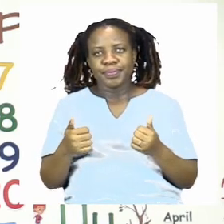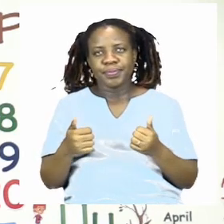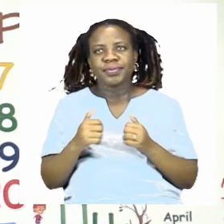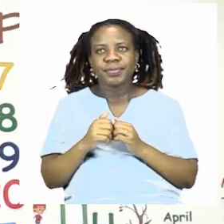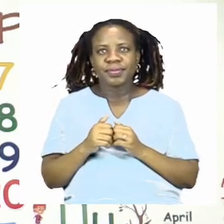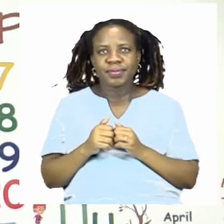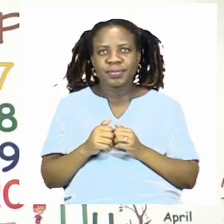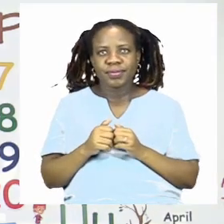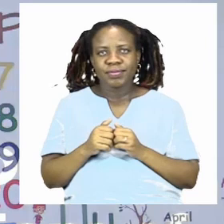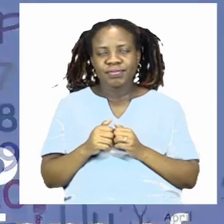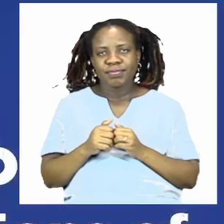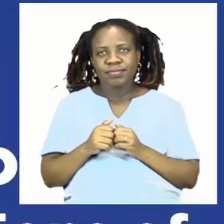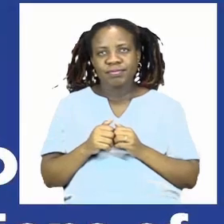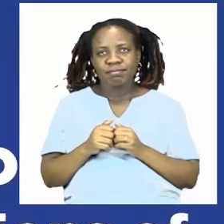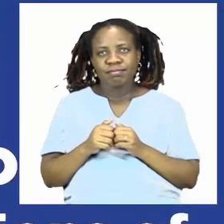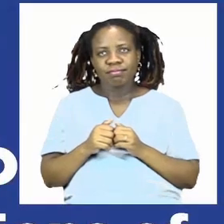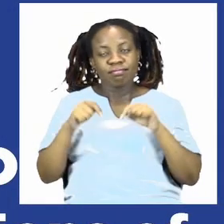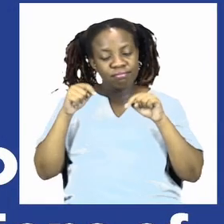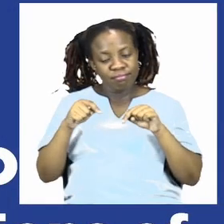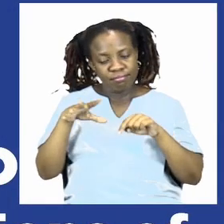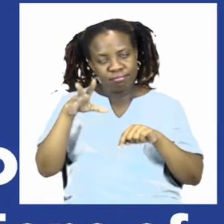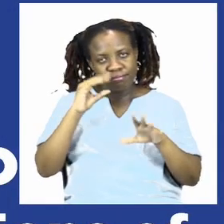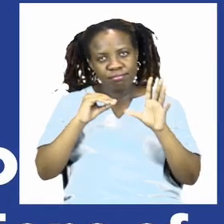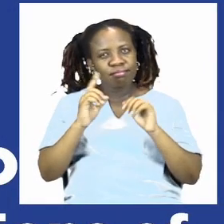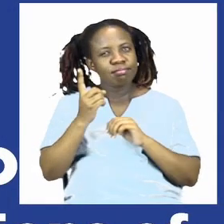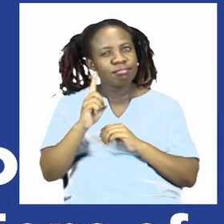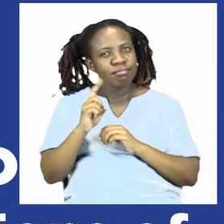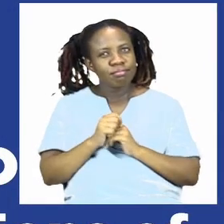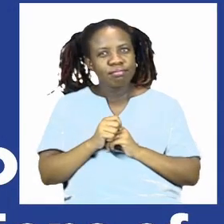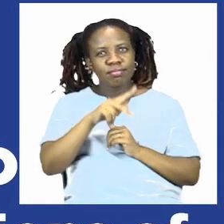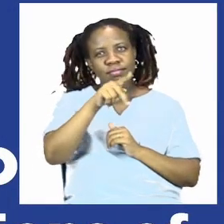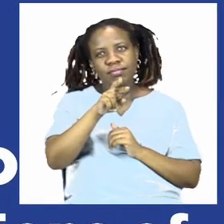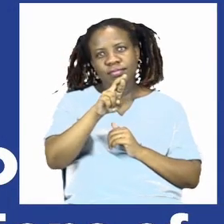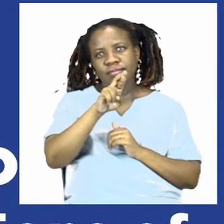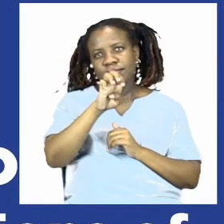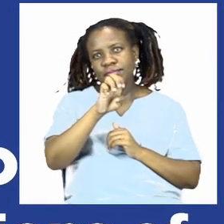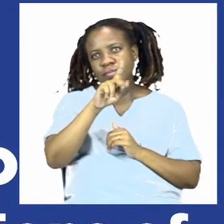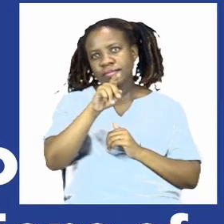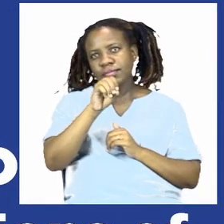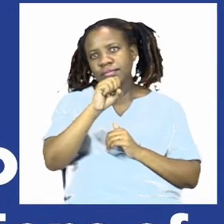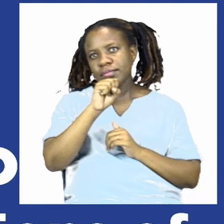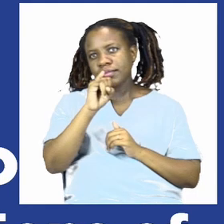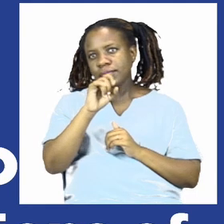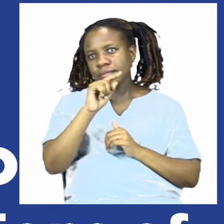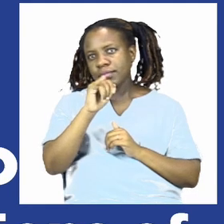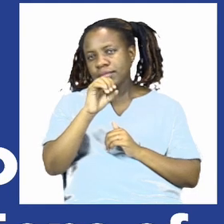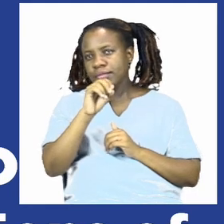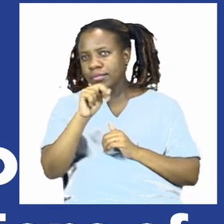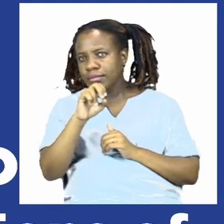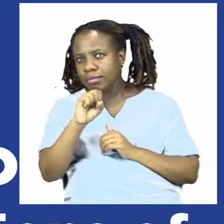touch anything. Now let's see what we'll learn about today. In today's lesson, we will do prepositions